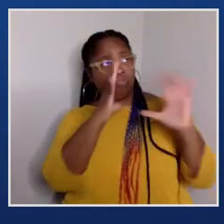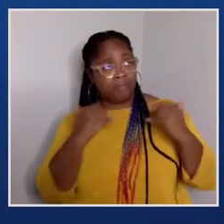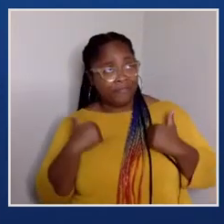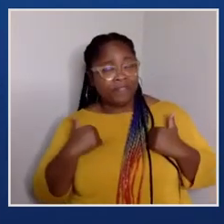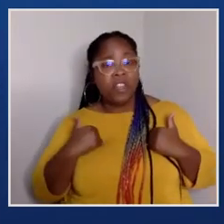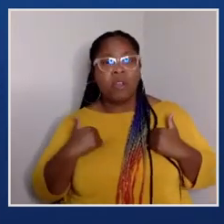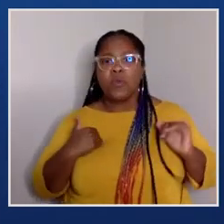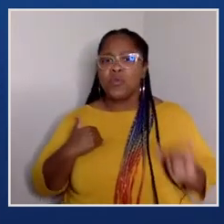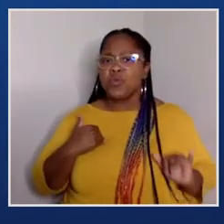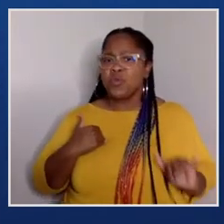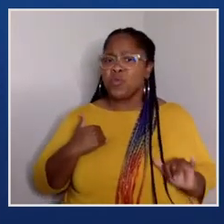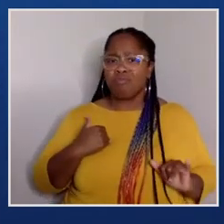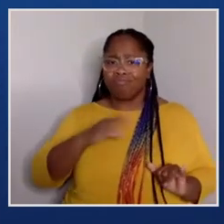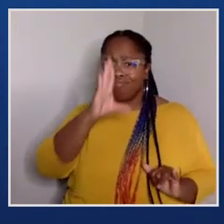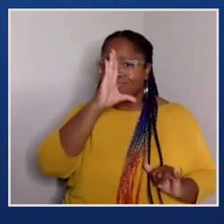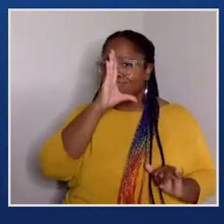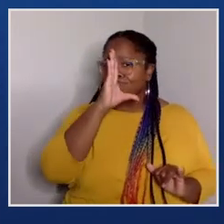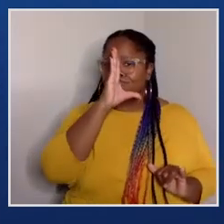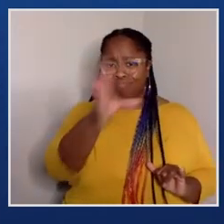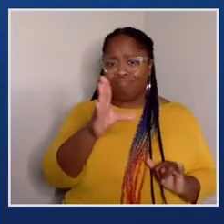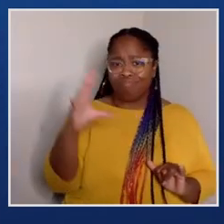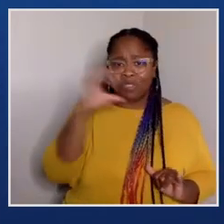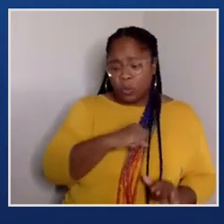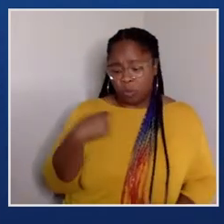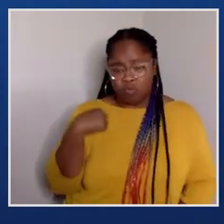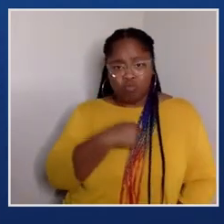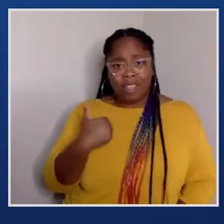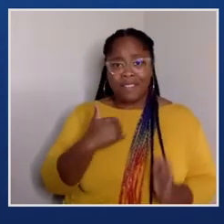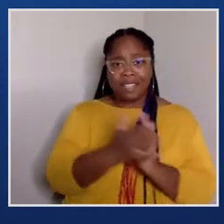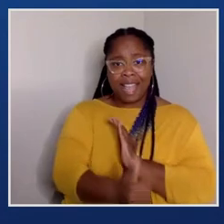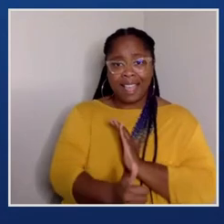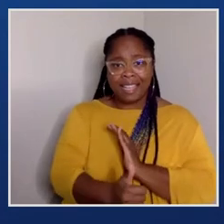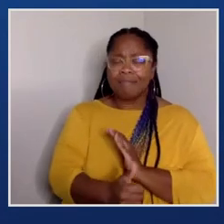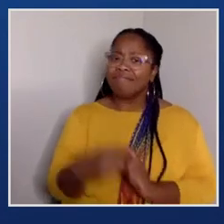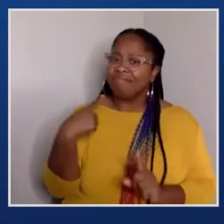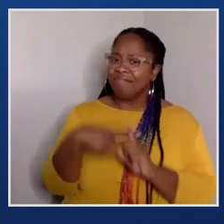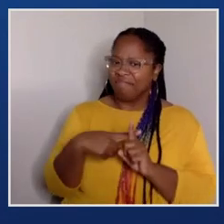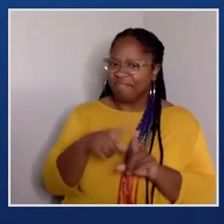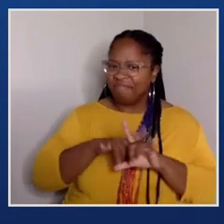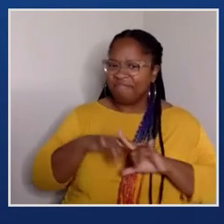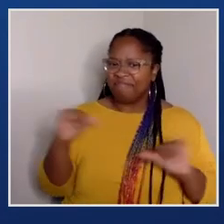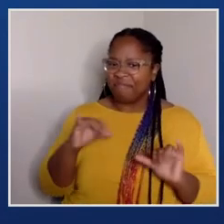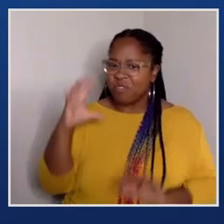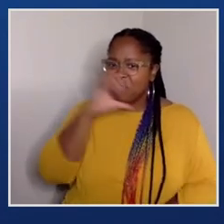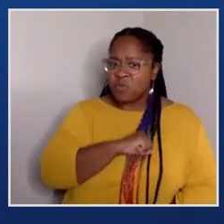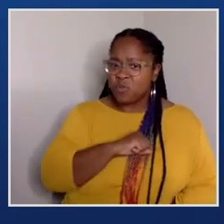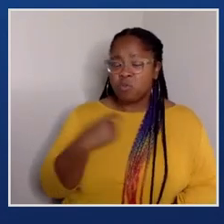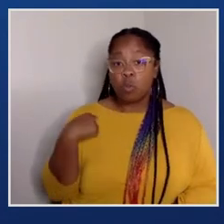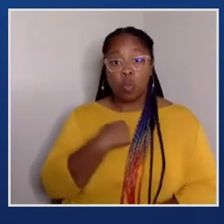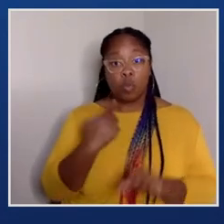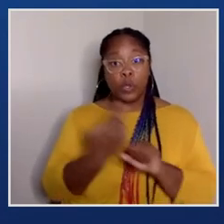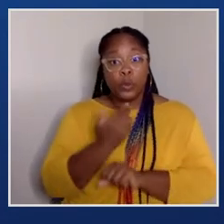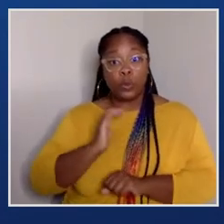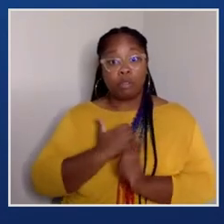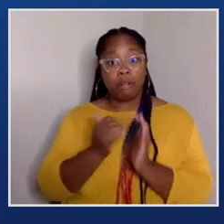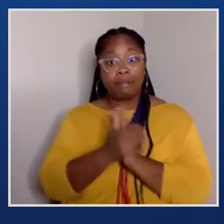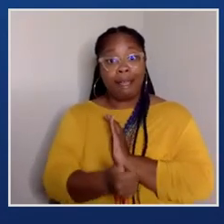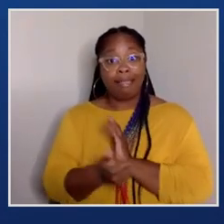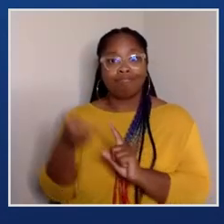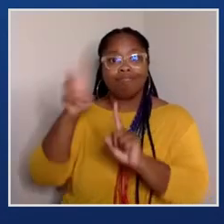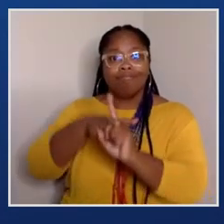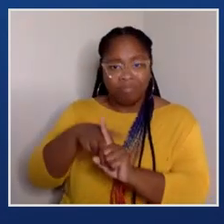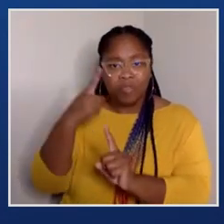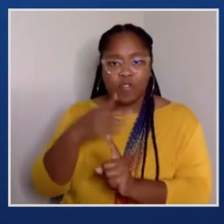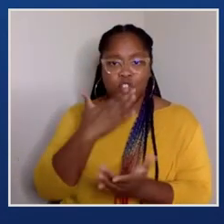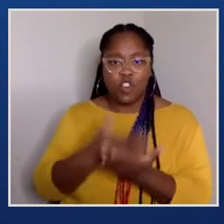assumption of our talent, and there was also an implicit assumption that we would use our talents for good.